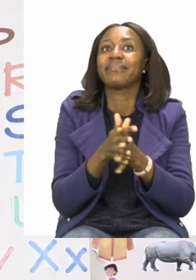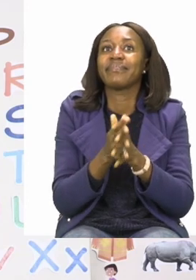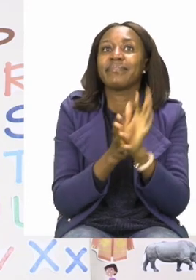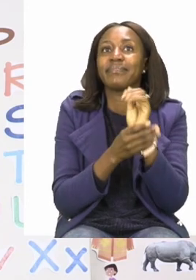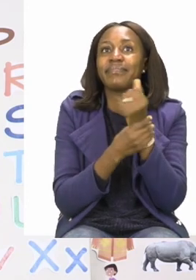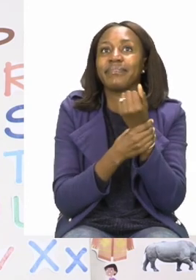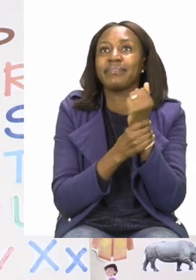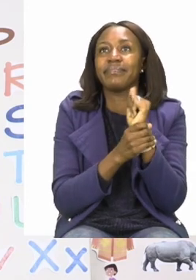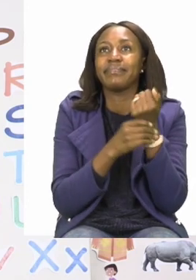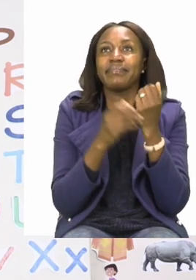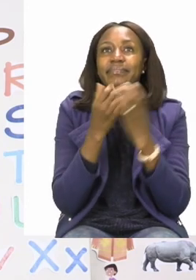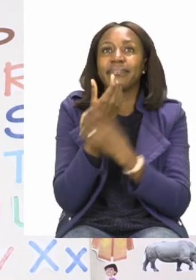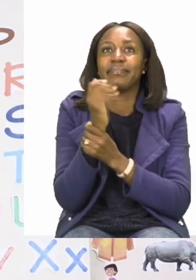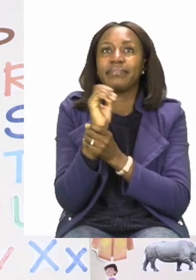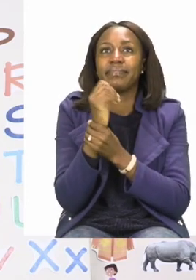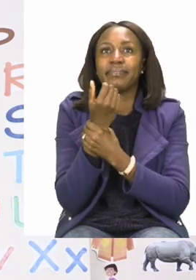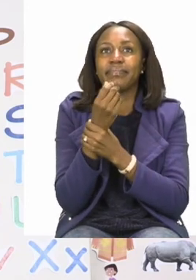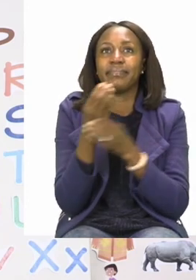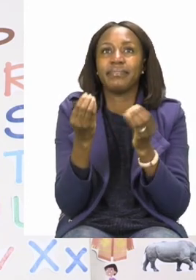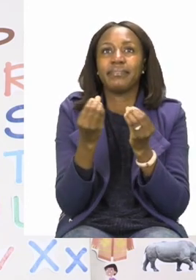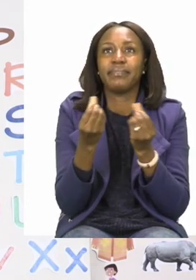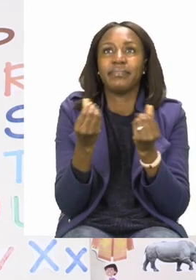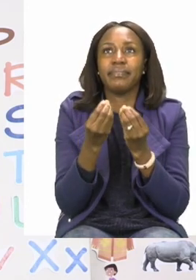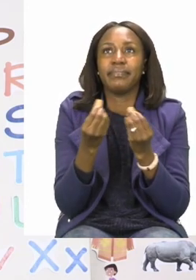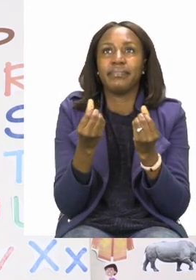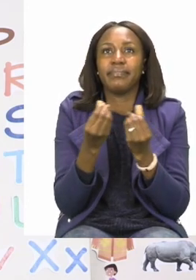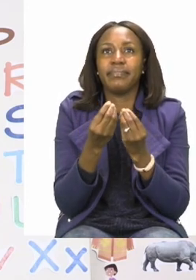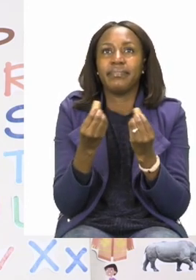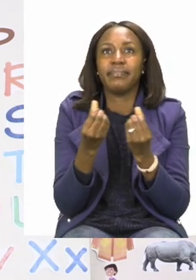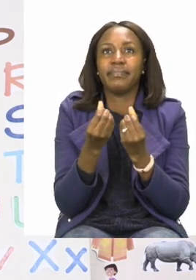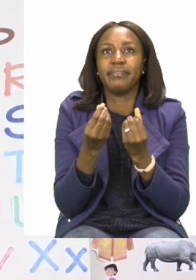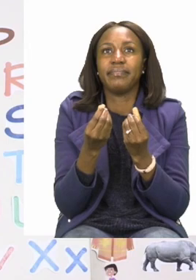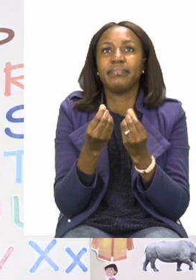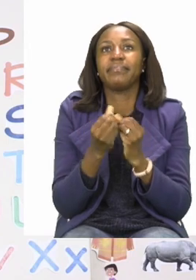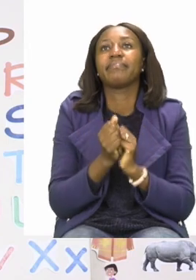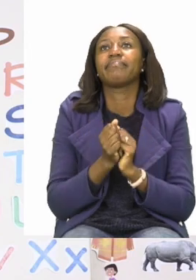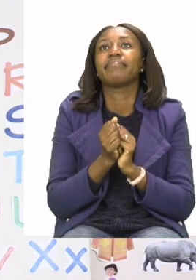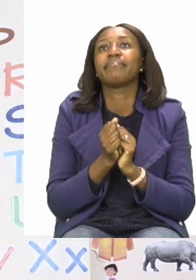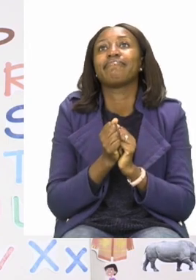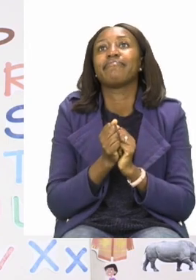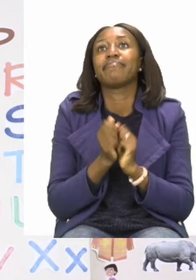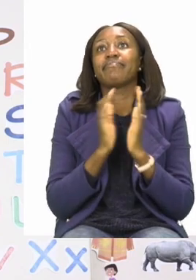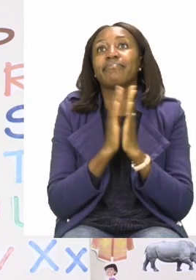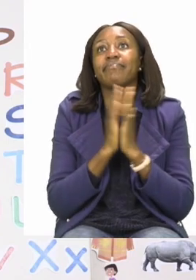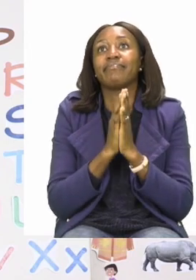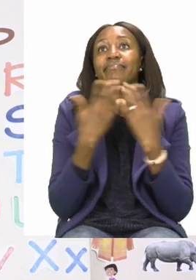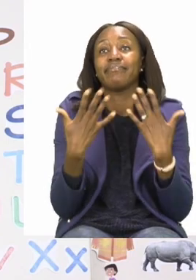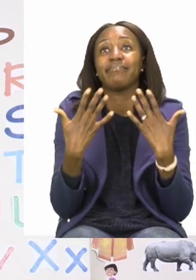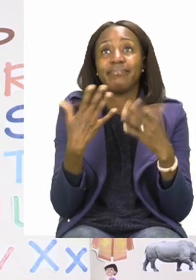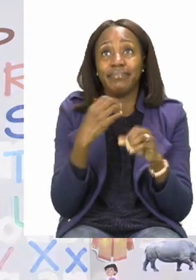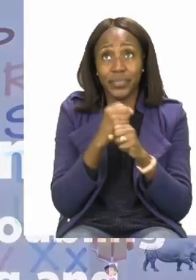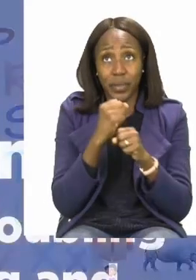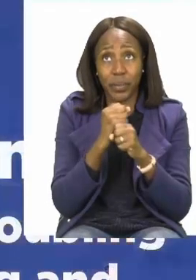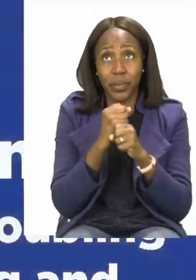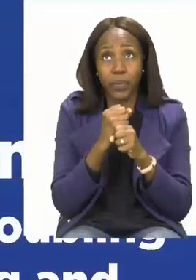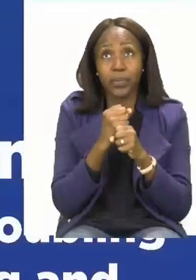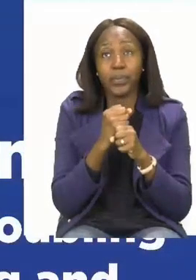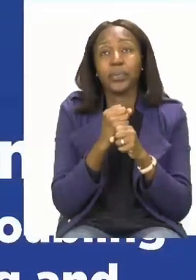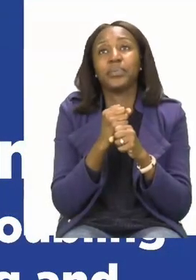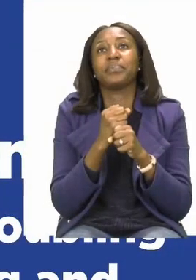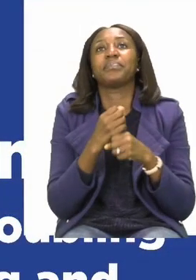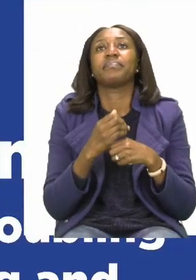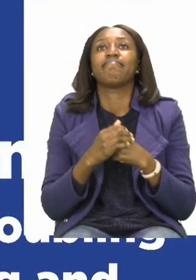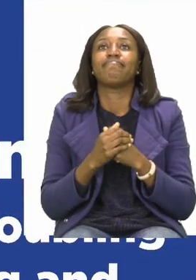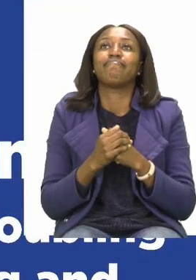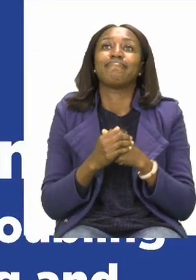on our wrists, and our fingertips too. Make sure your hands are dry before you touch anything else.